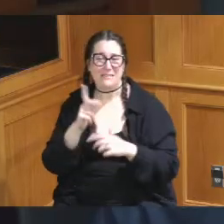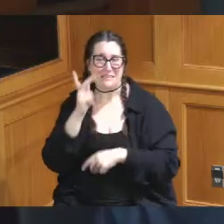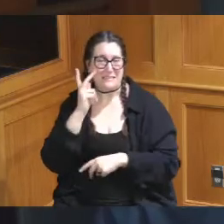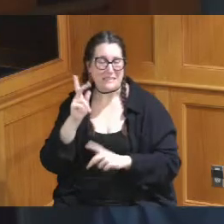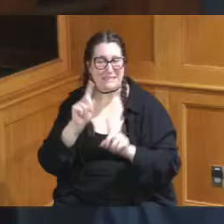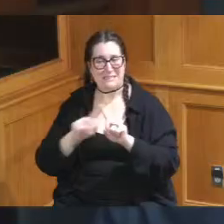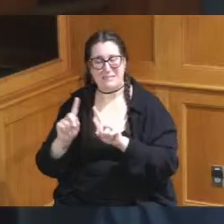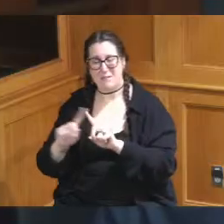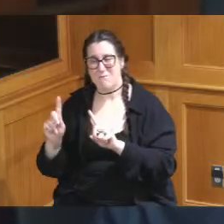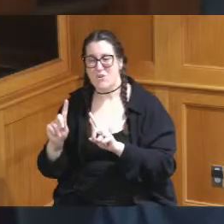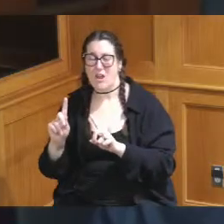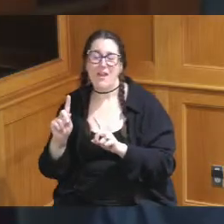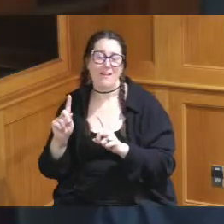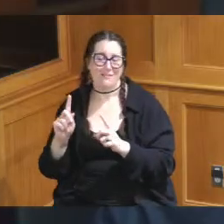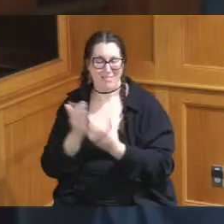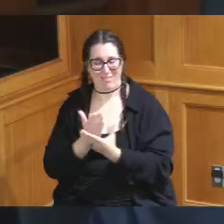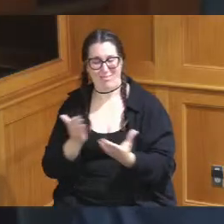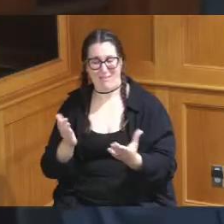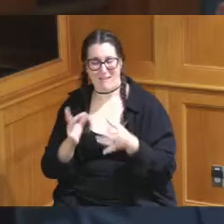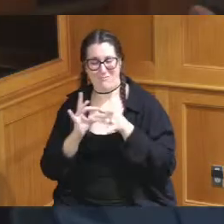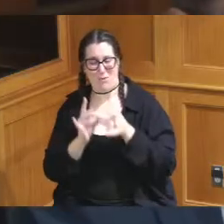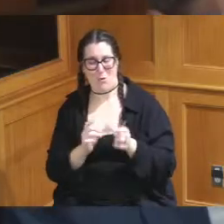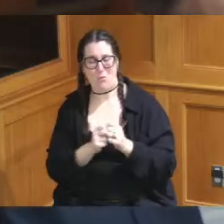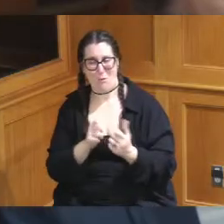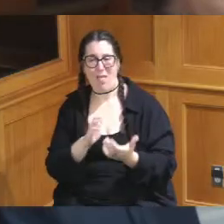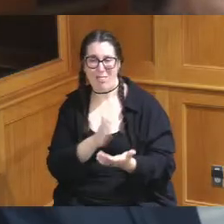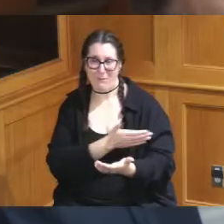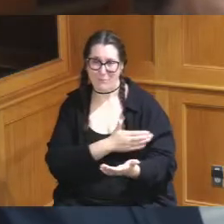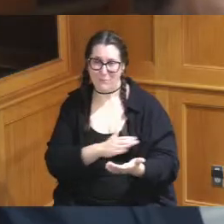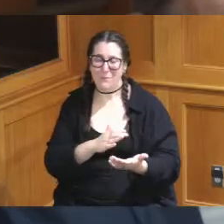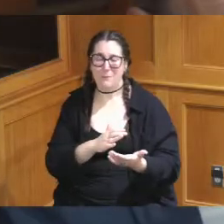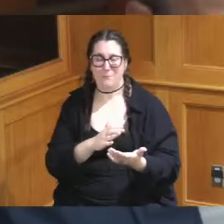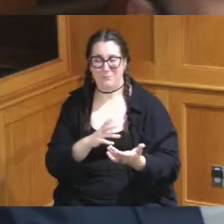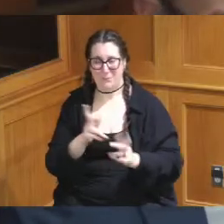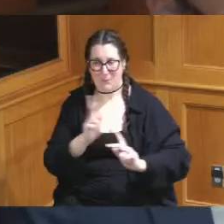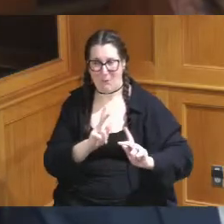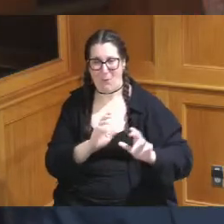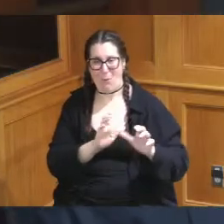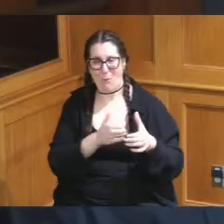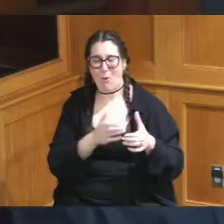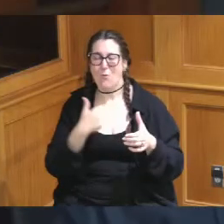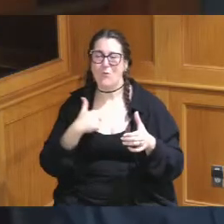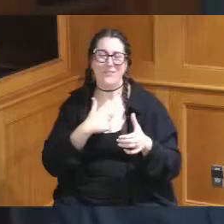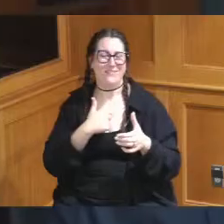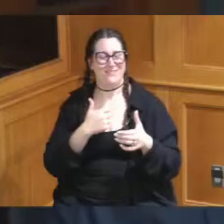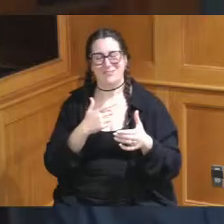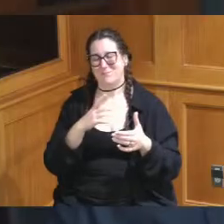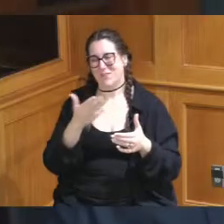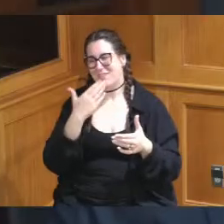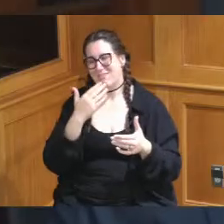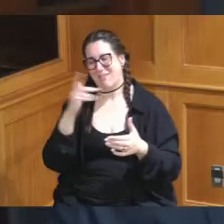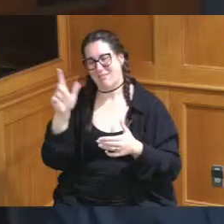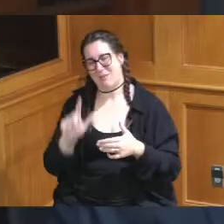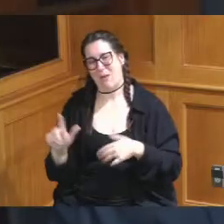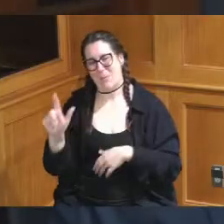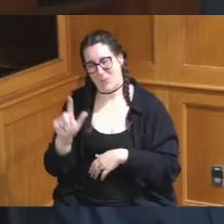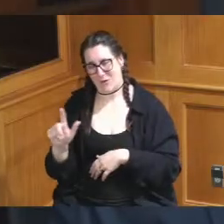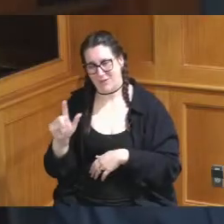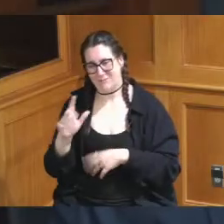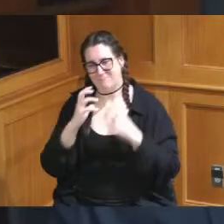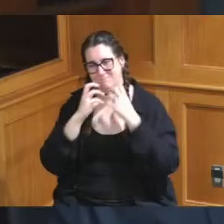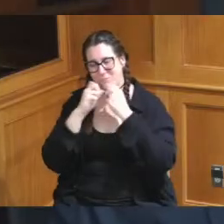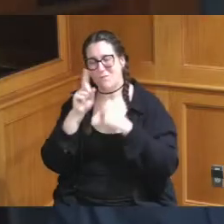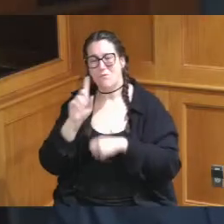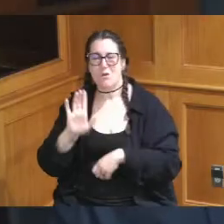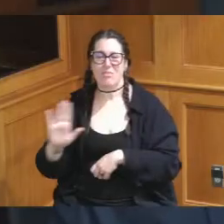different artifacts, and I want to thank the library for that. We have a permanent exhibit, and Dottie Peoples